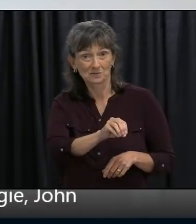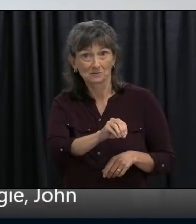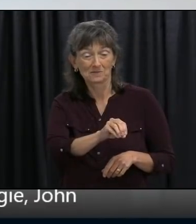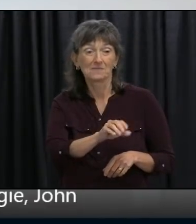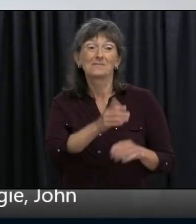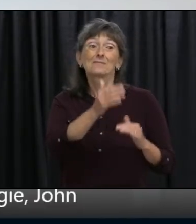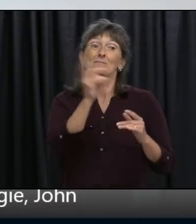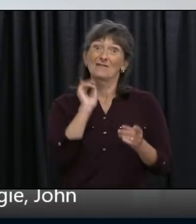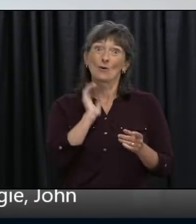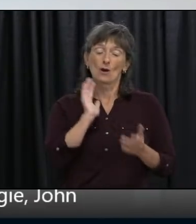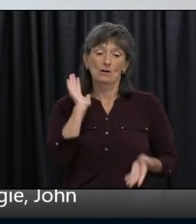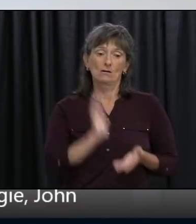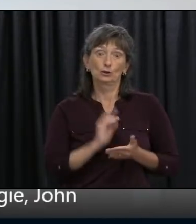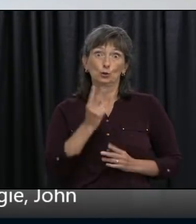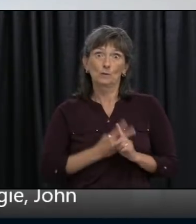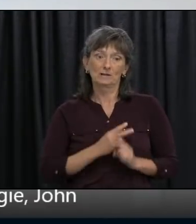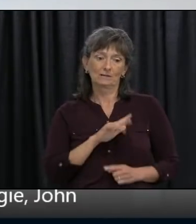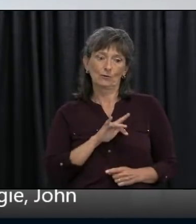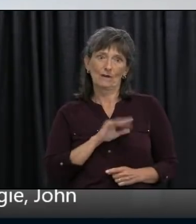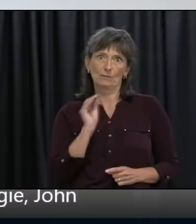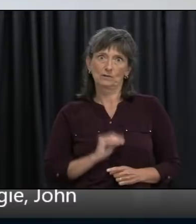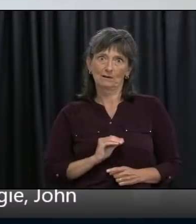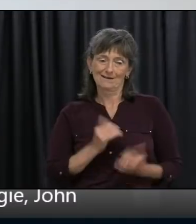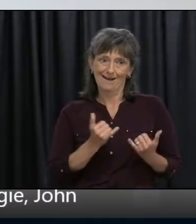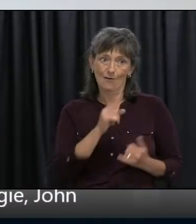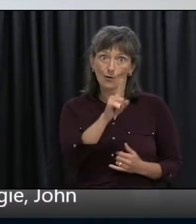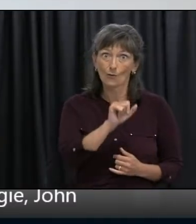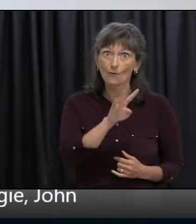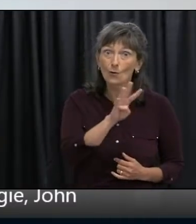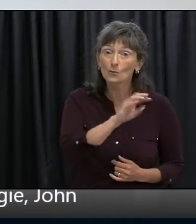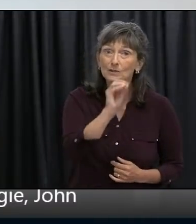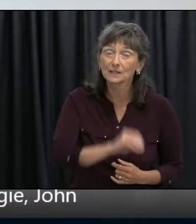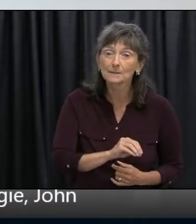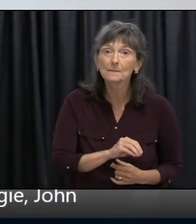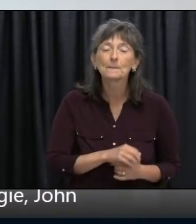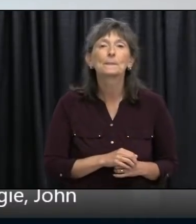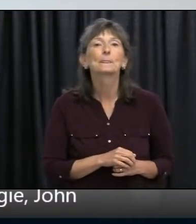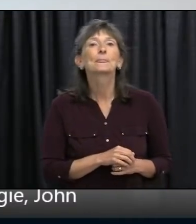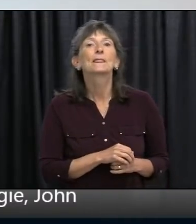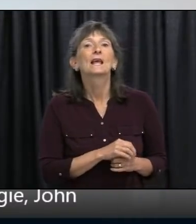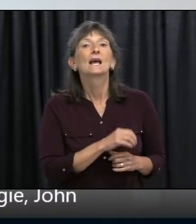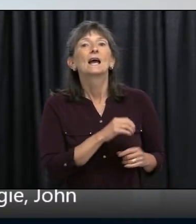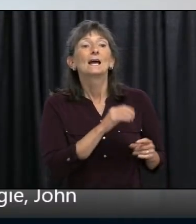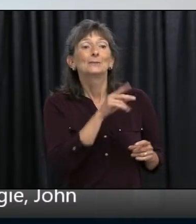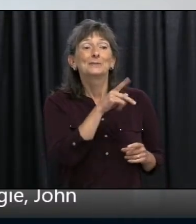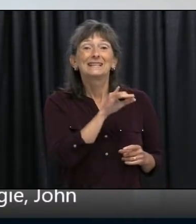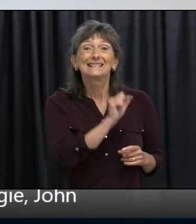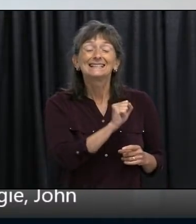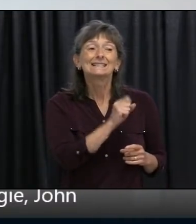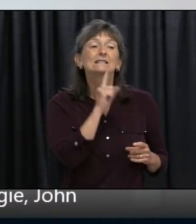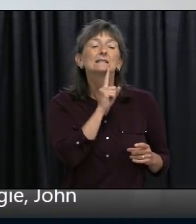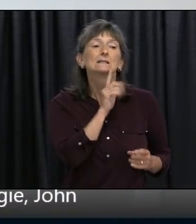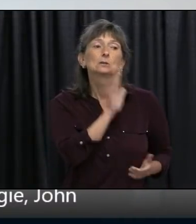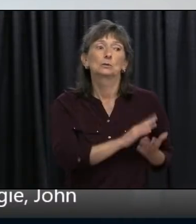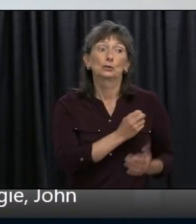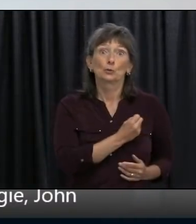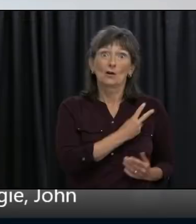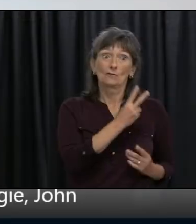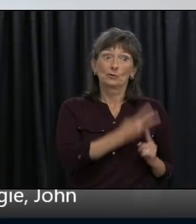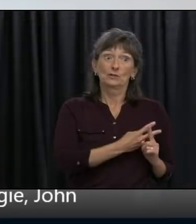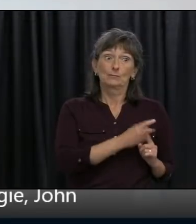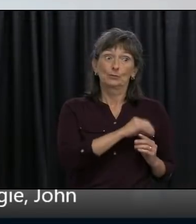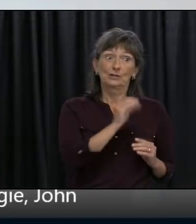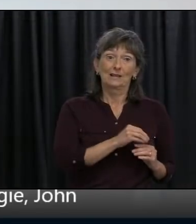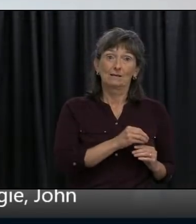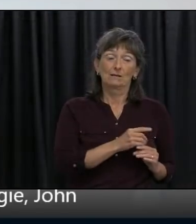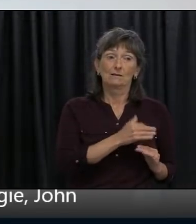25% for the first 2 months of the pandemic. Endoscopy went down to 12% in the first 2 months